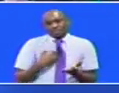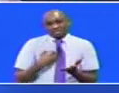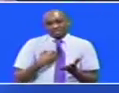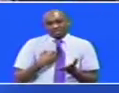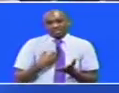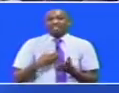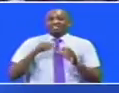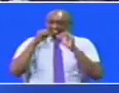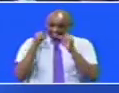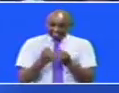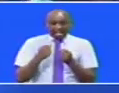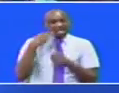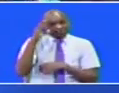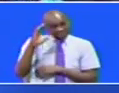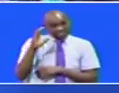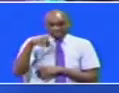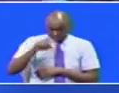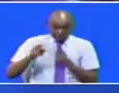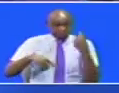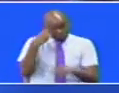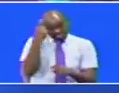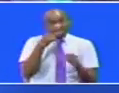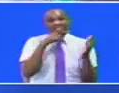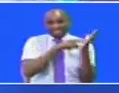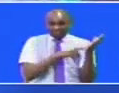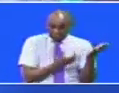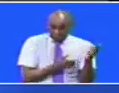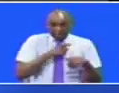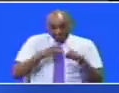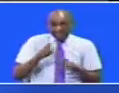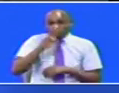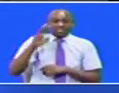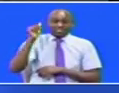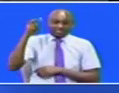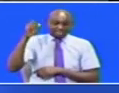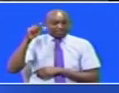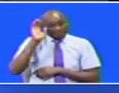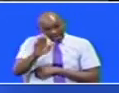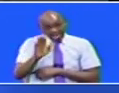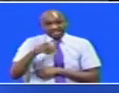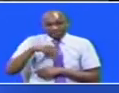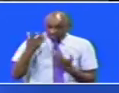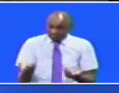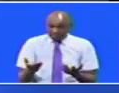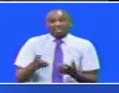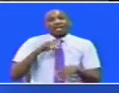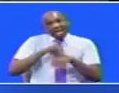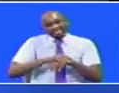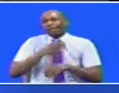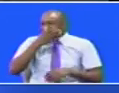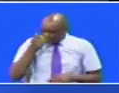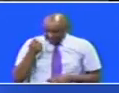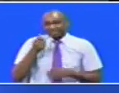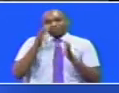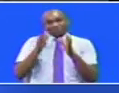Although Tusker FC were crowned 2016 Kenya Premier League champions, it was Western Stima's night as Kenneth Muguna walked away with the Best